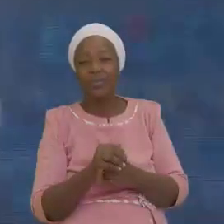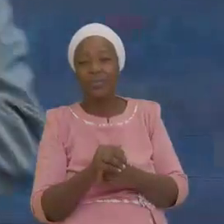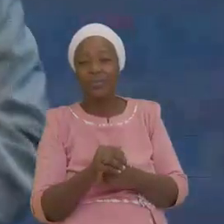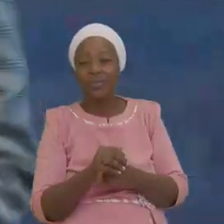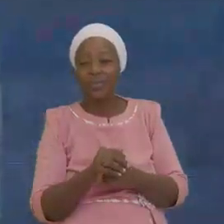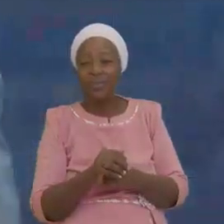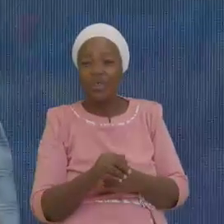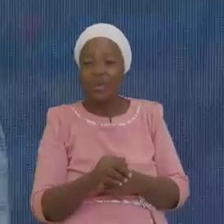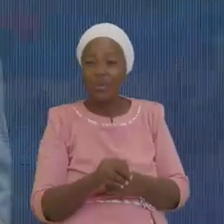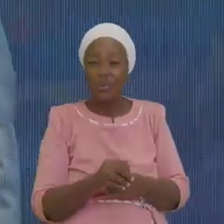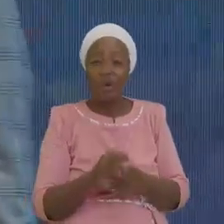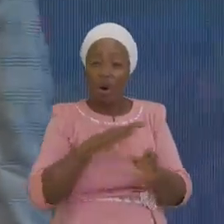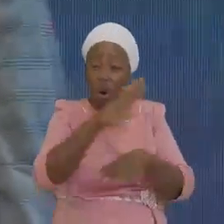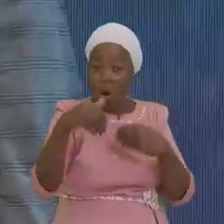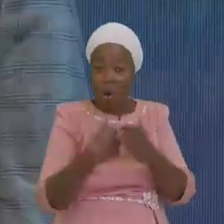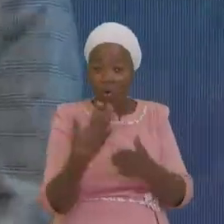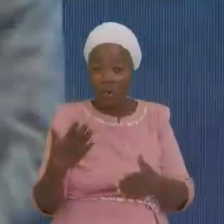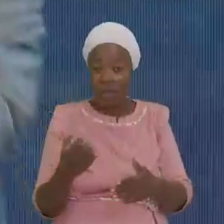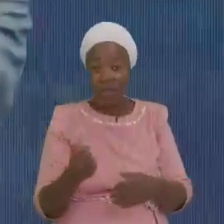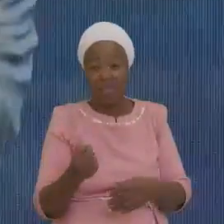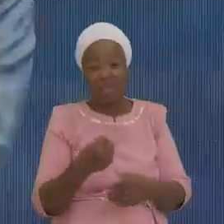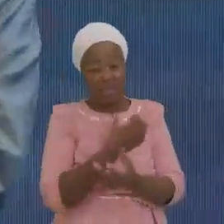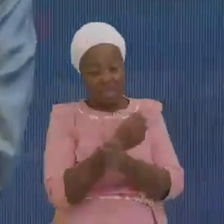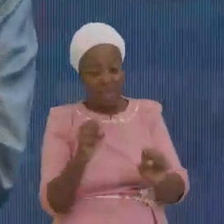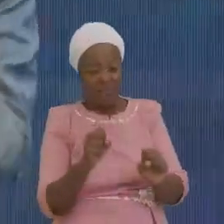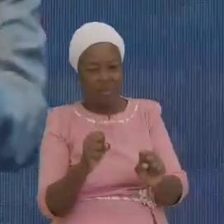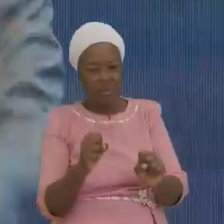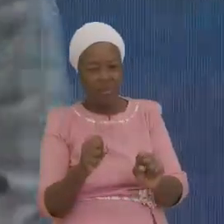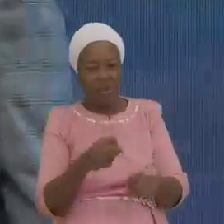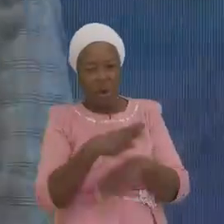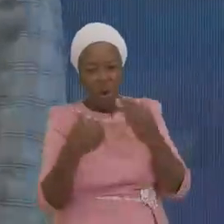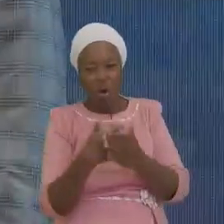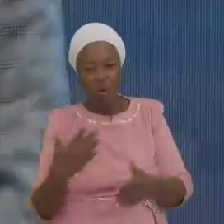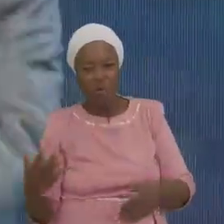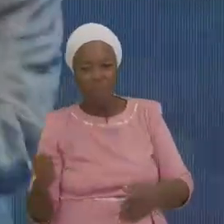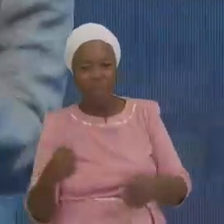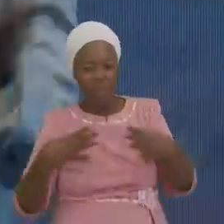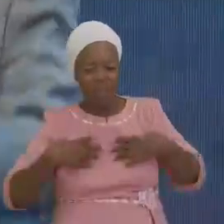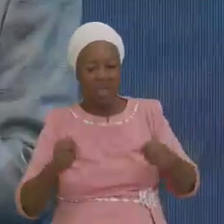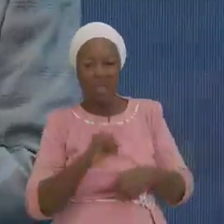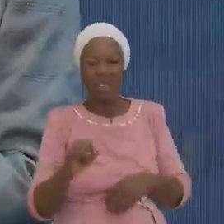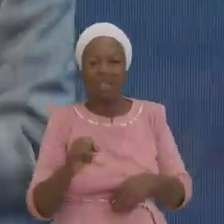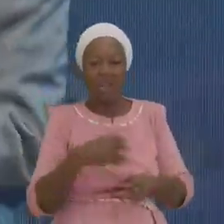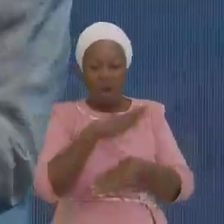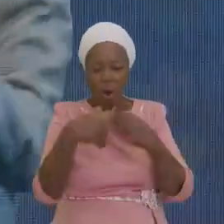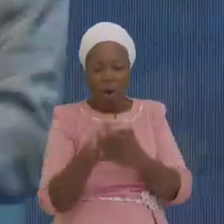all things, salvation, all things, healing, all things,